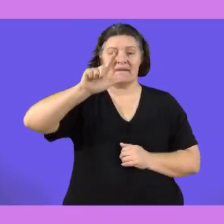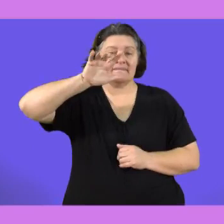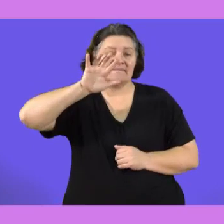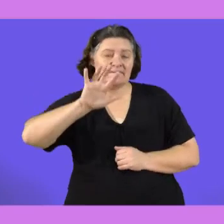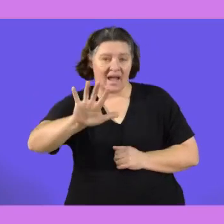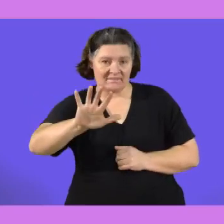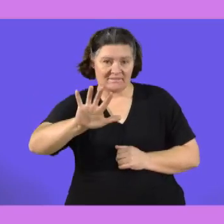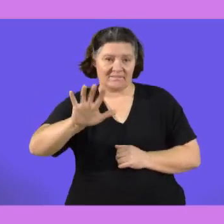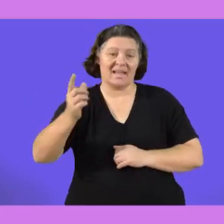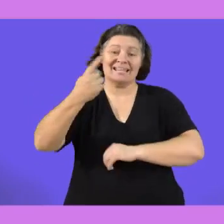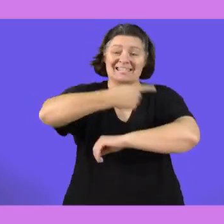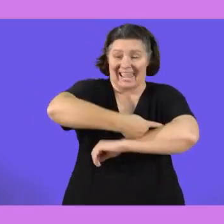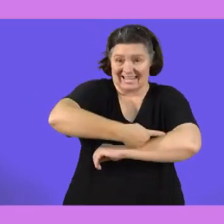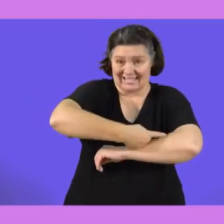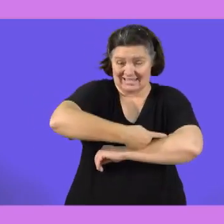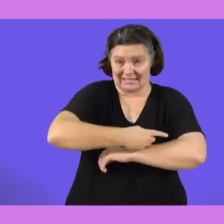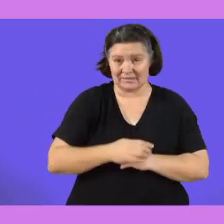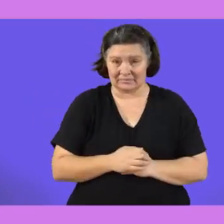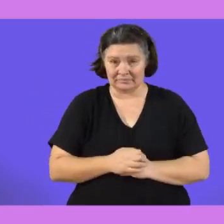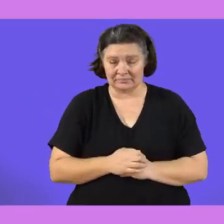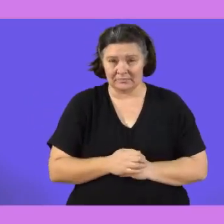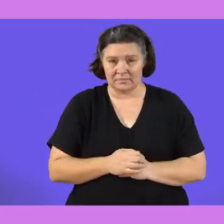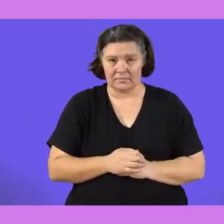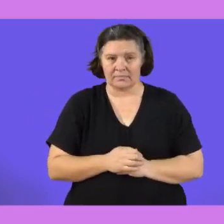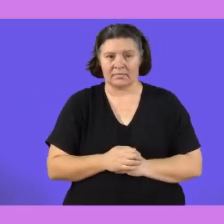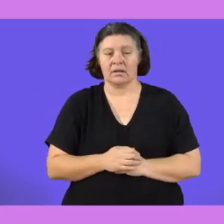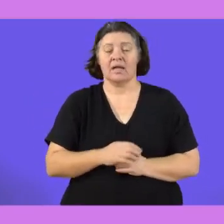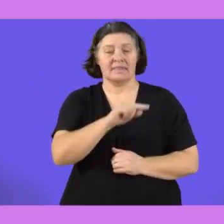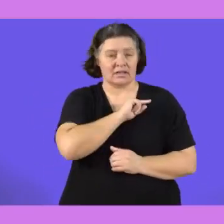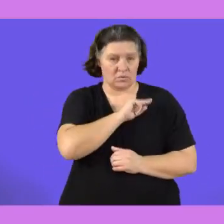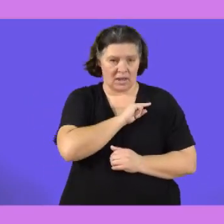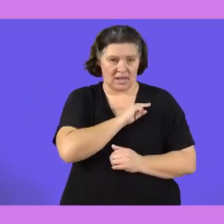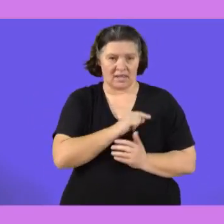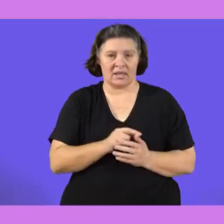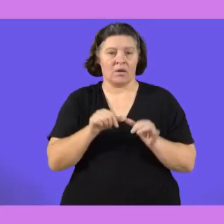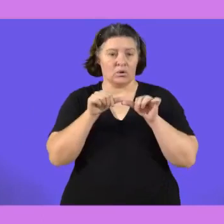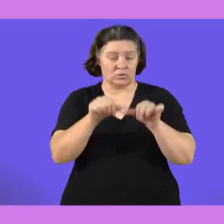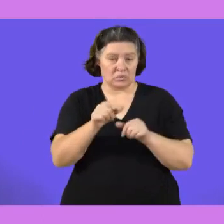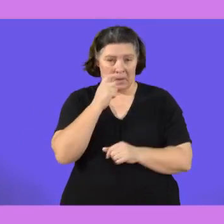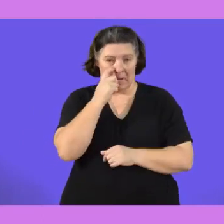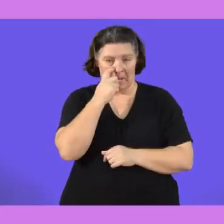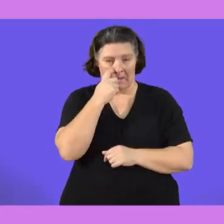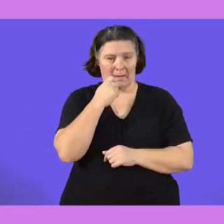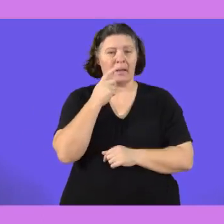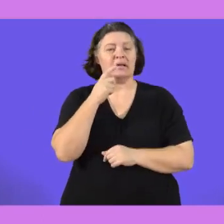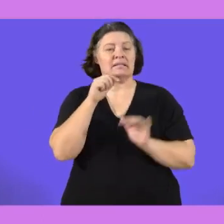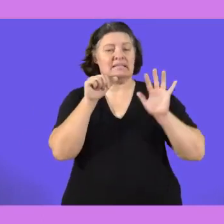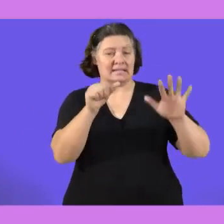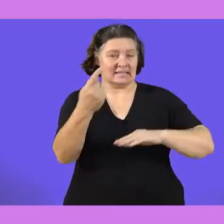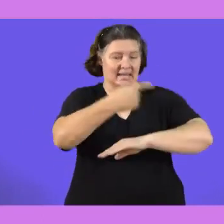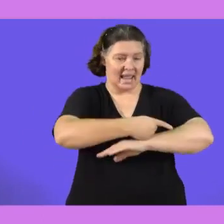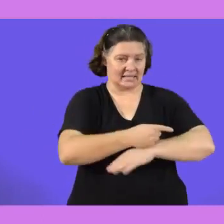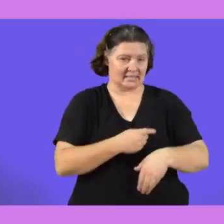6,75. Right. Now that will be in days. Okay. So therefore, and I'm going to continue here, I'll take the 6